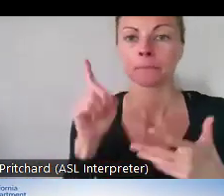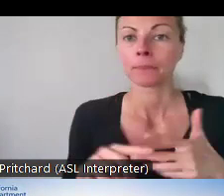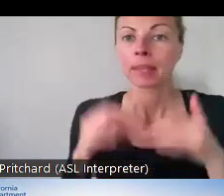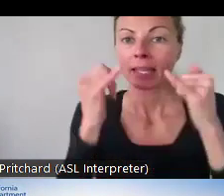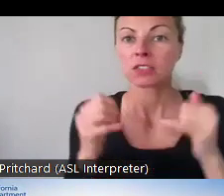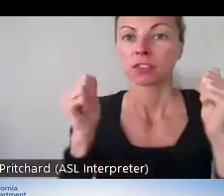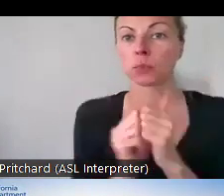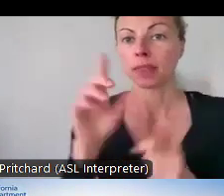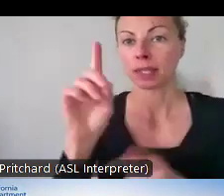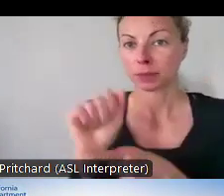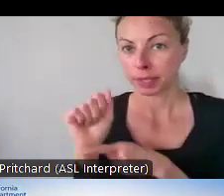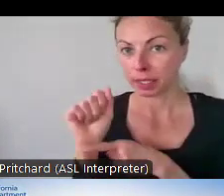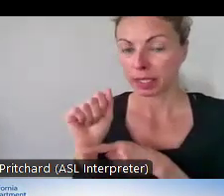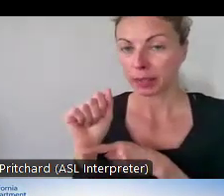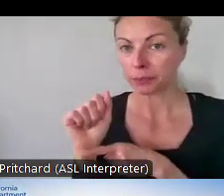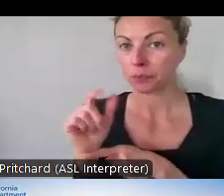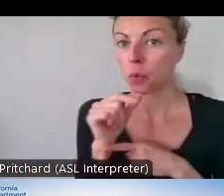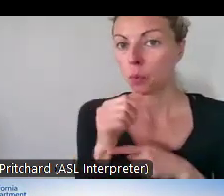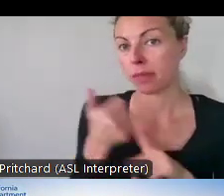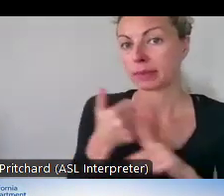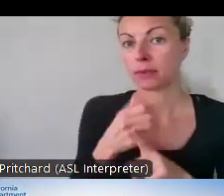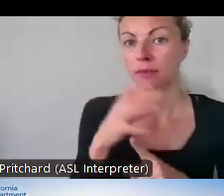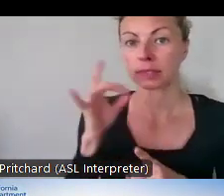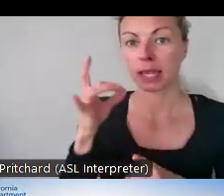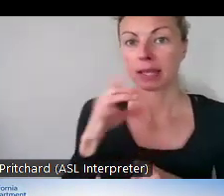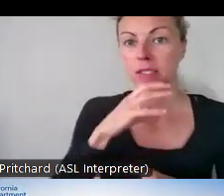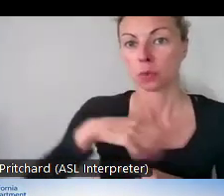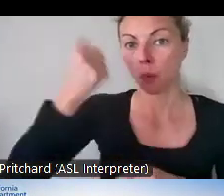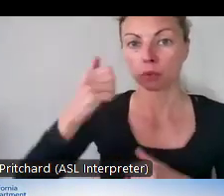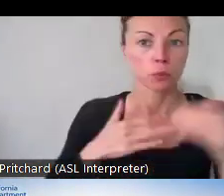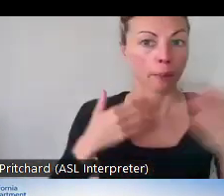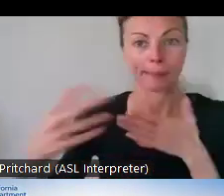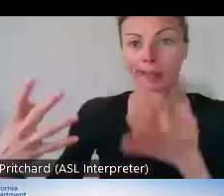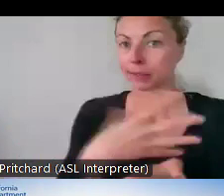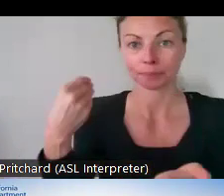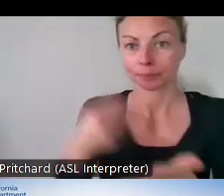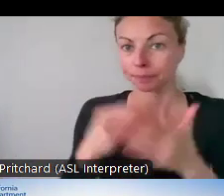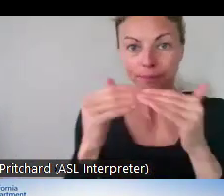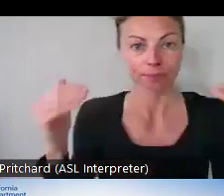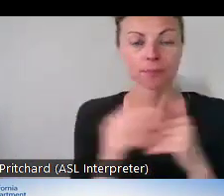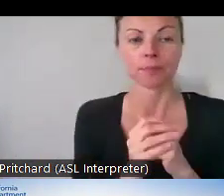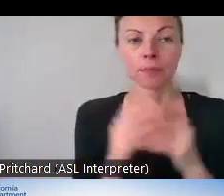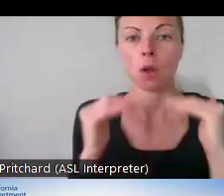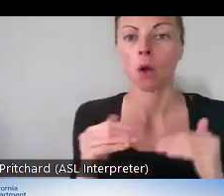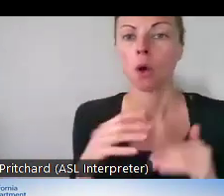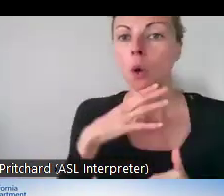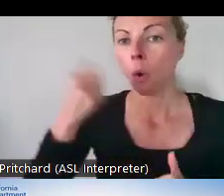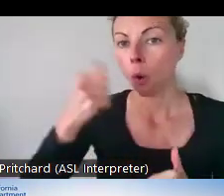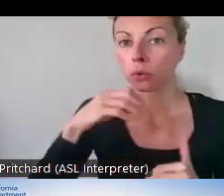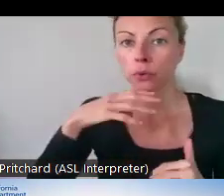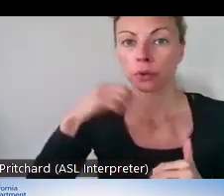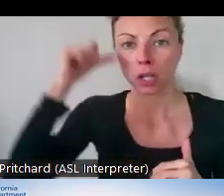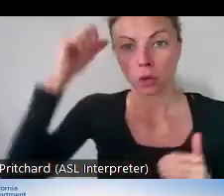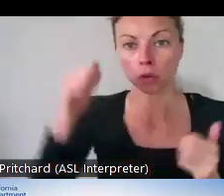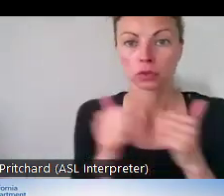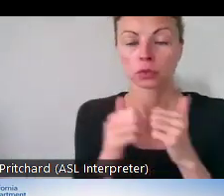a disability who are age 18 or older, regardless of income level. And older adults with greatest economic or